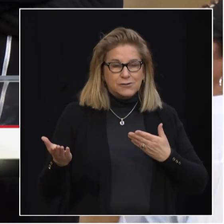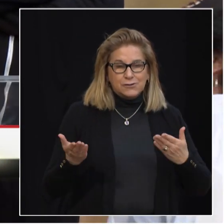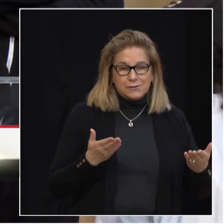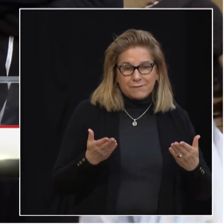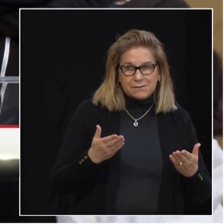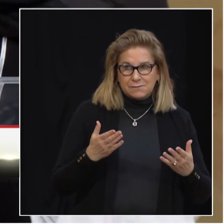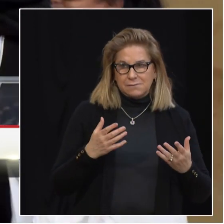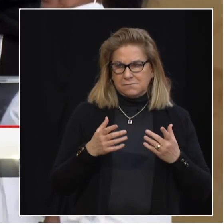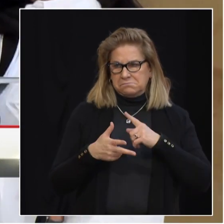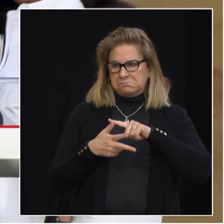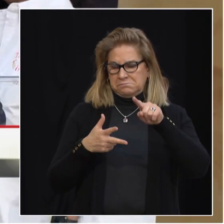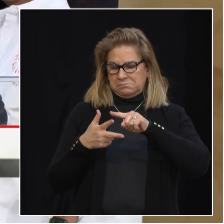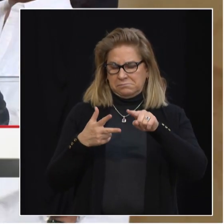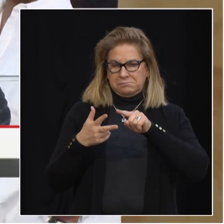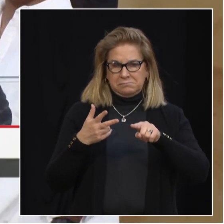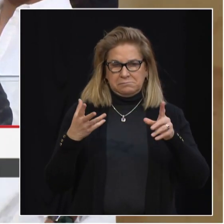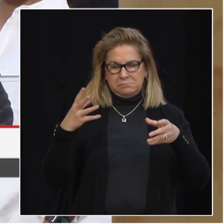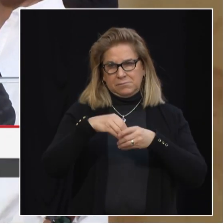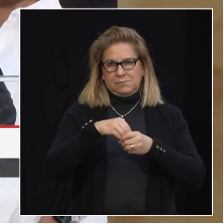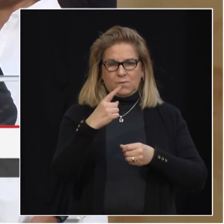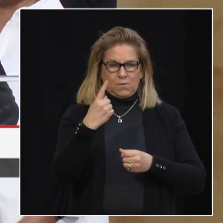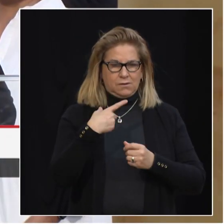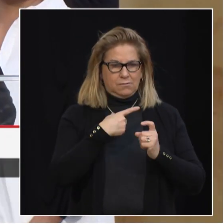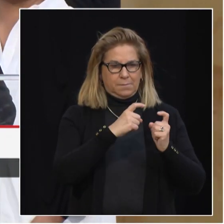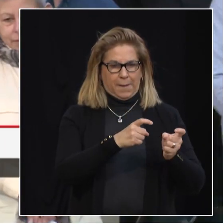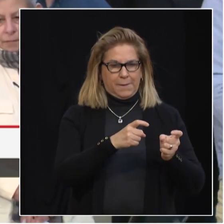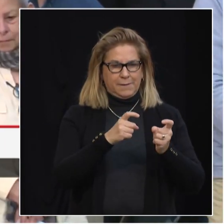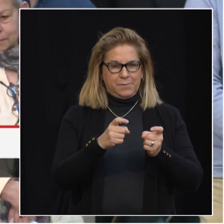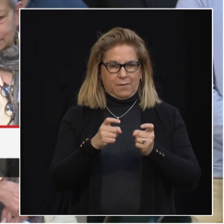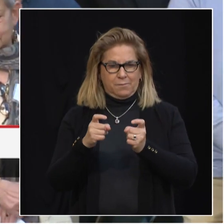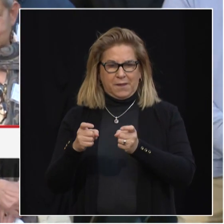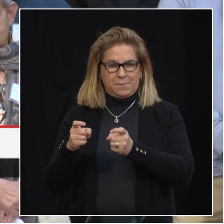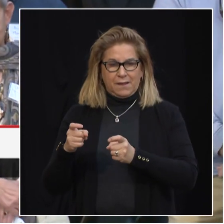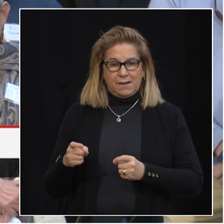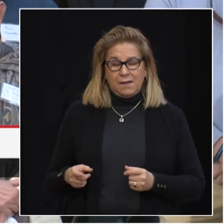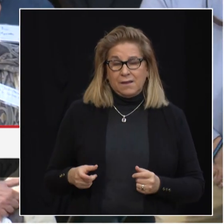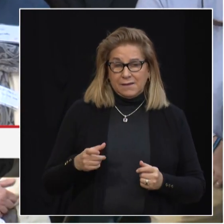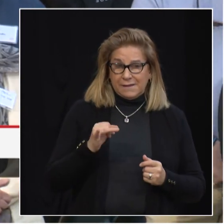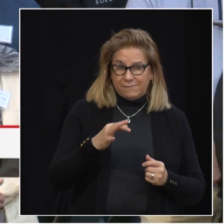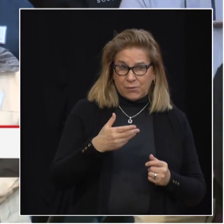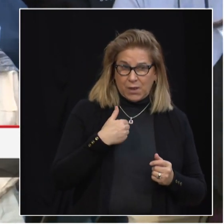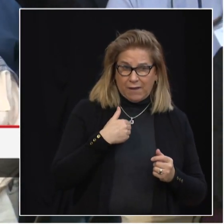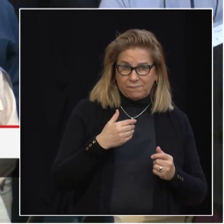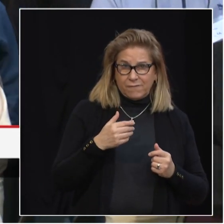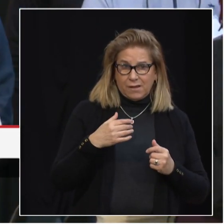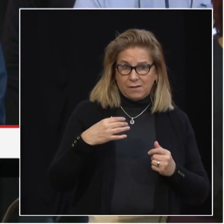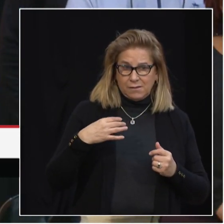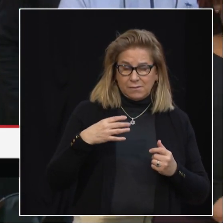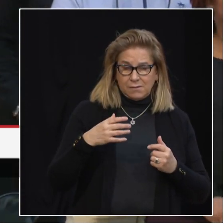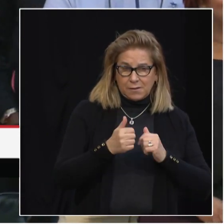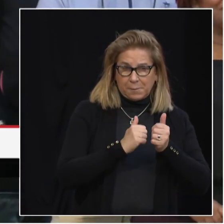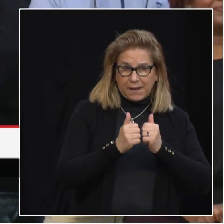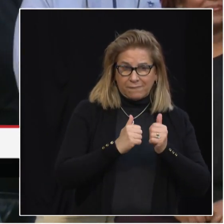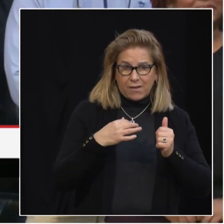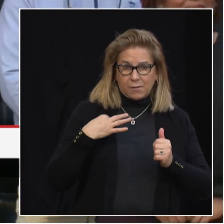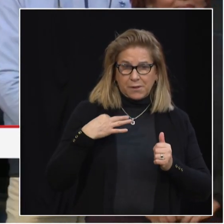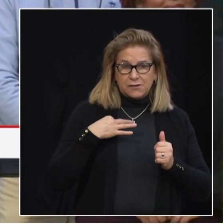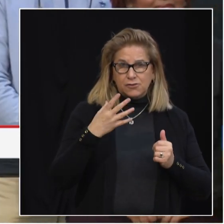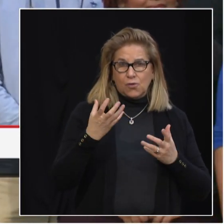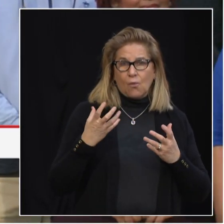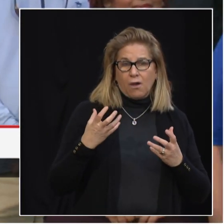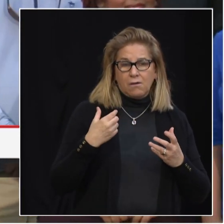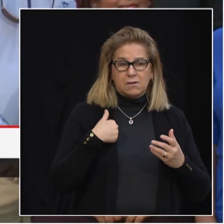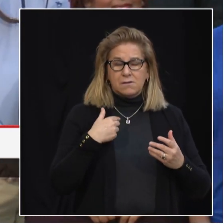city. If you had a competitive application that said, I have a vision, I have a plan, please give me a little bit of money to help me out, we were there for